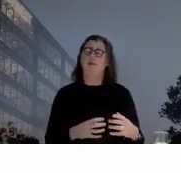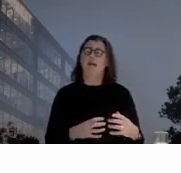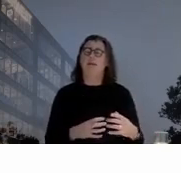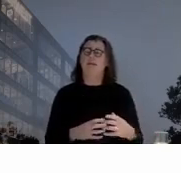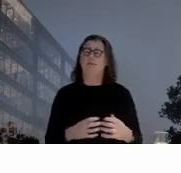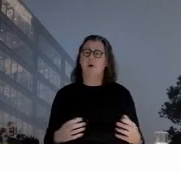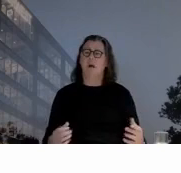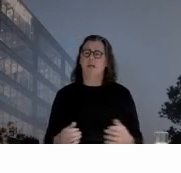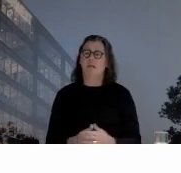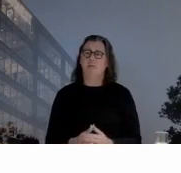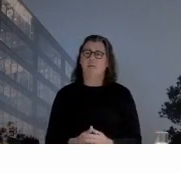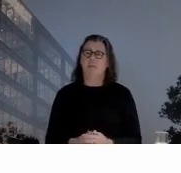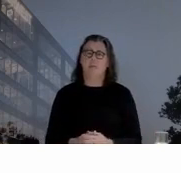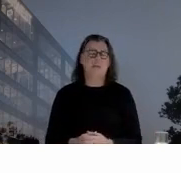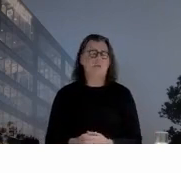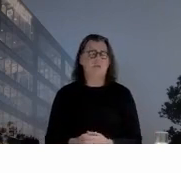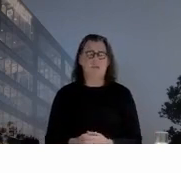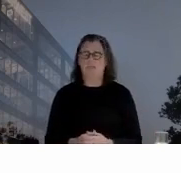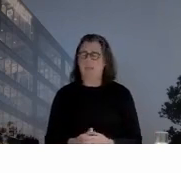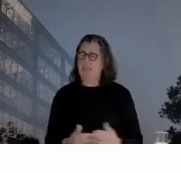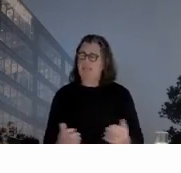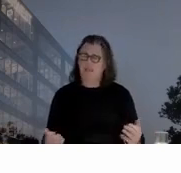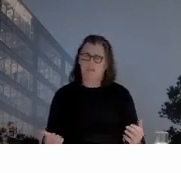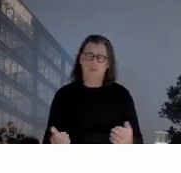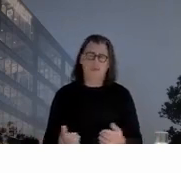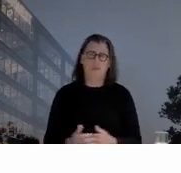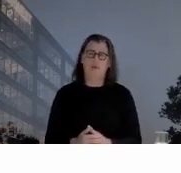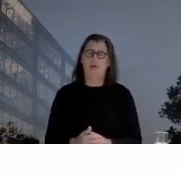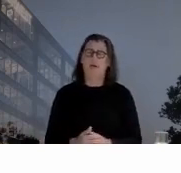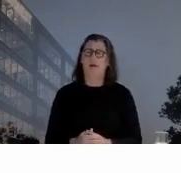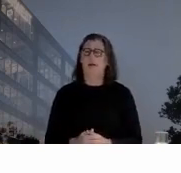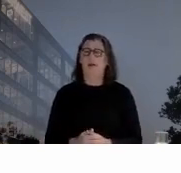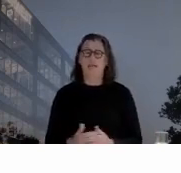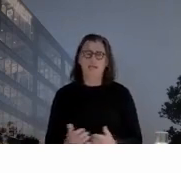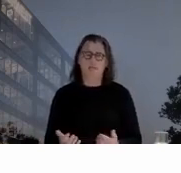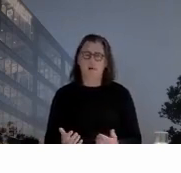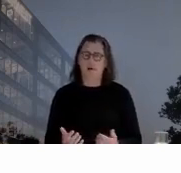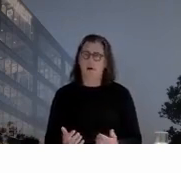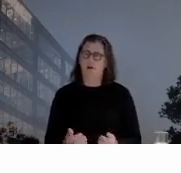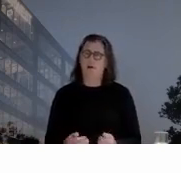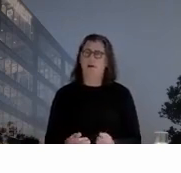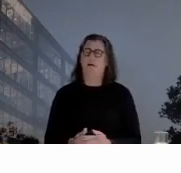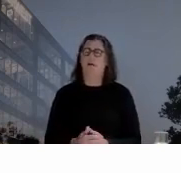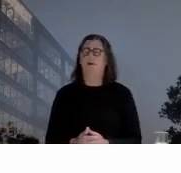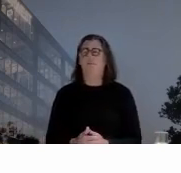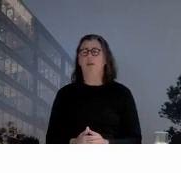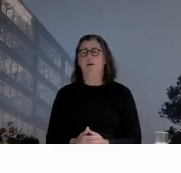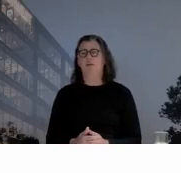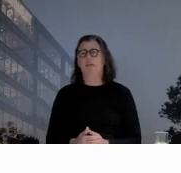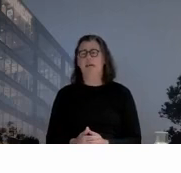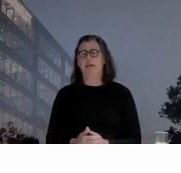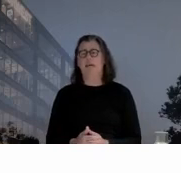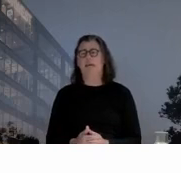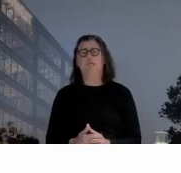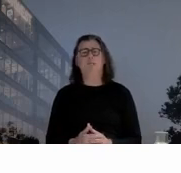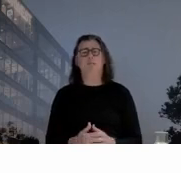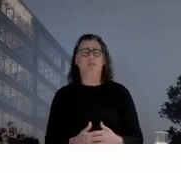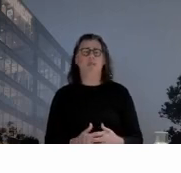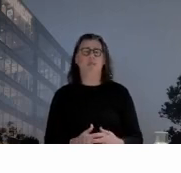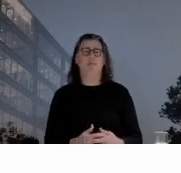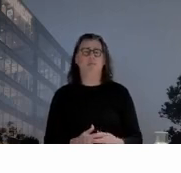that money back in marketing the building, even if that was leasing up the building quicker, leasing it for a higher dollar, because he had